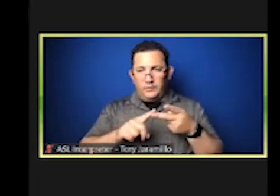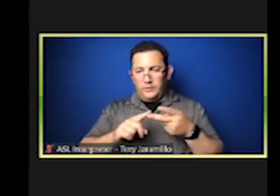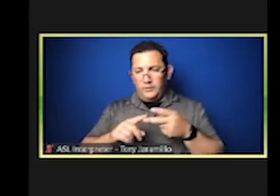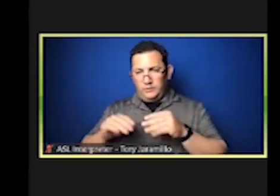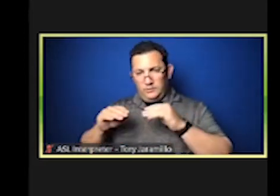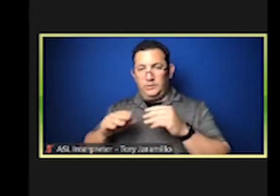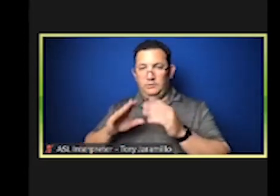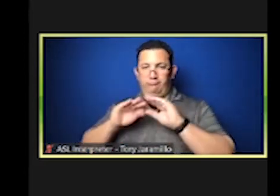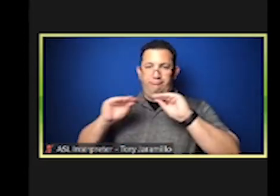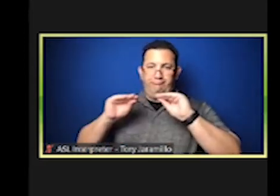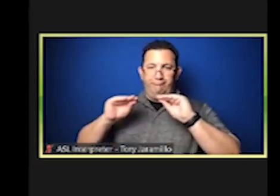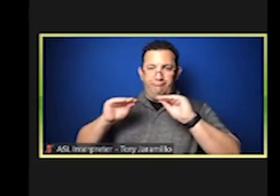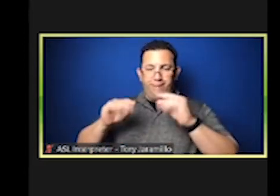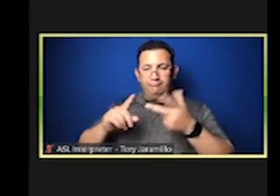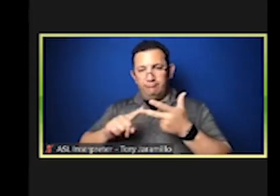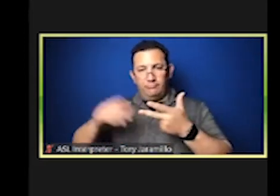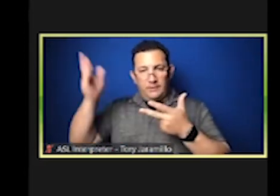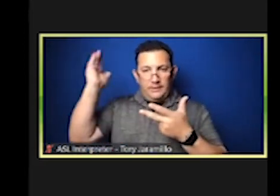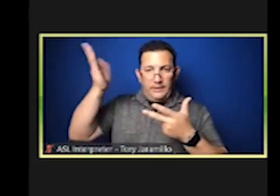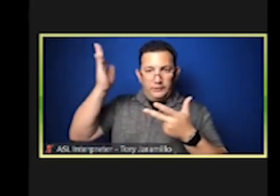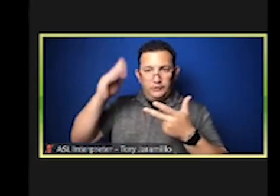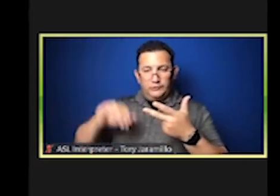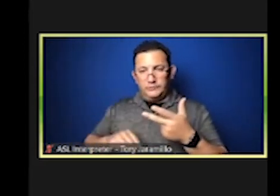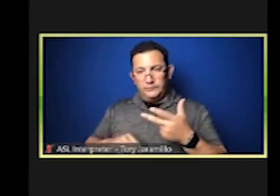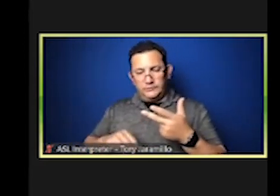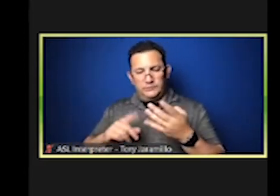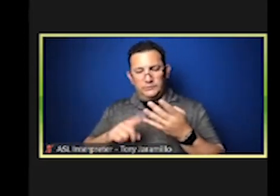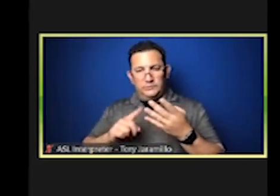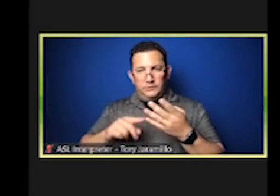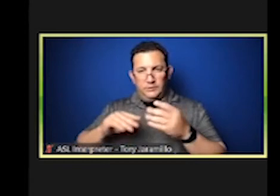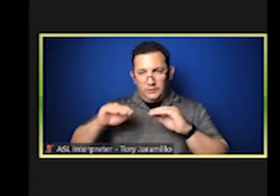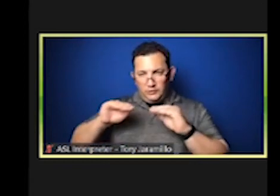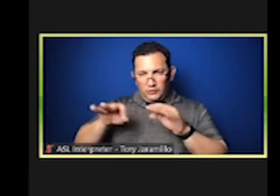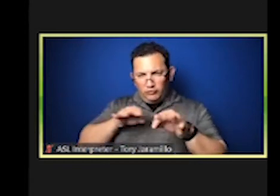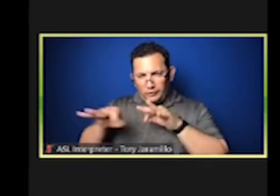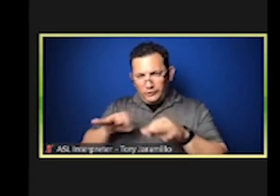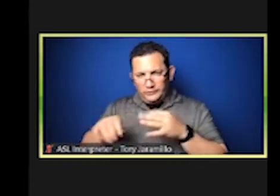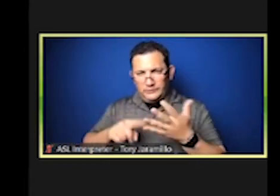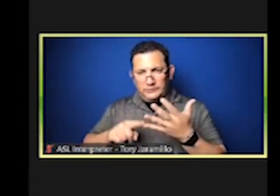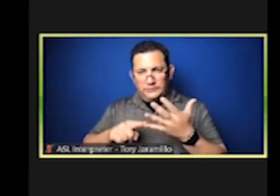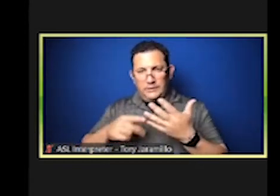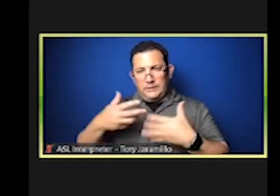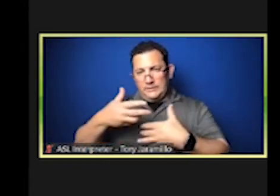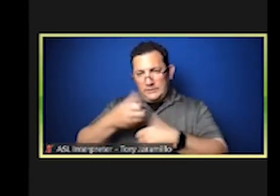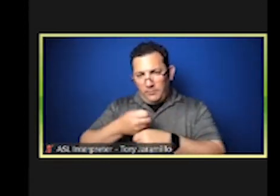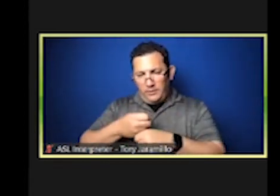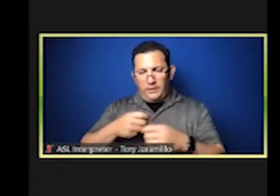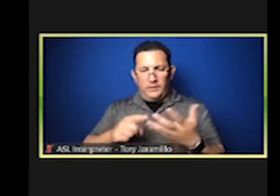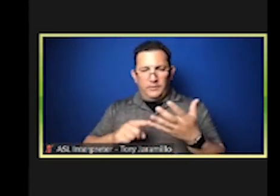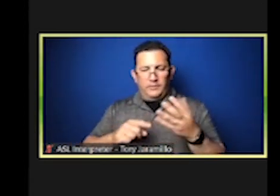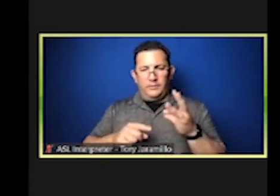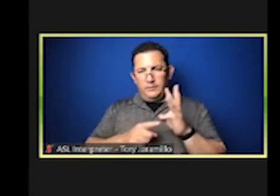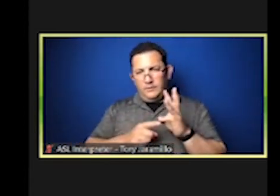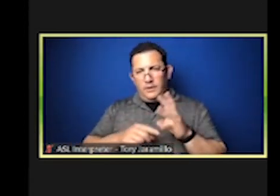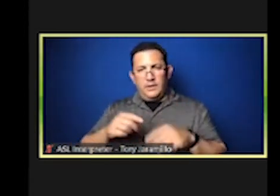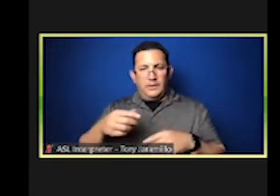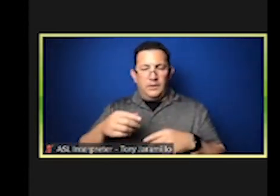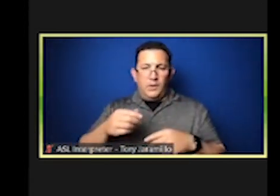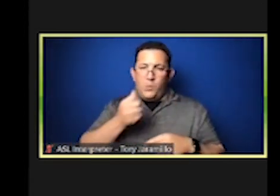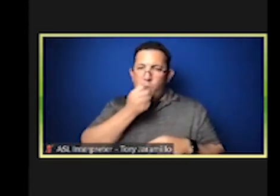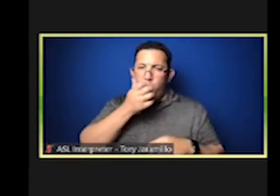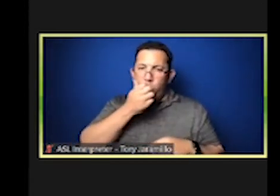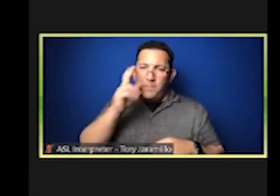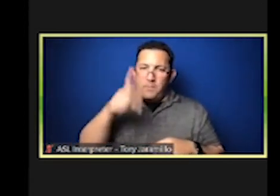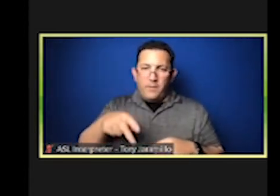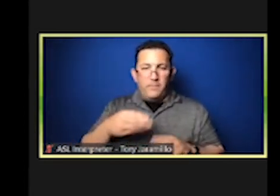instruction, lectures, instruction, summary, warm-ups, pre-writing essays,